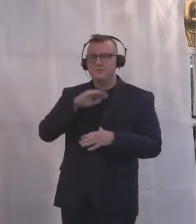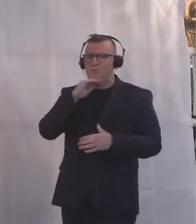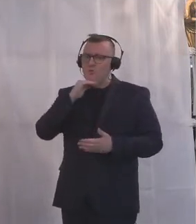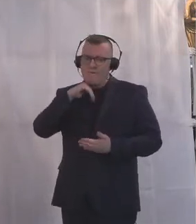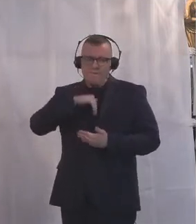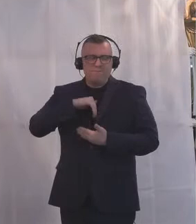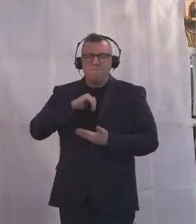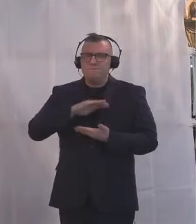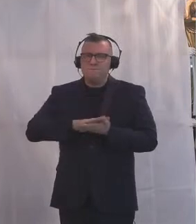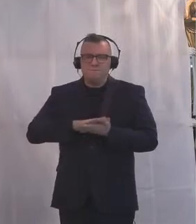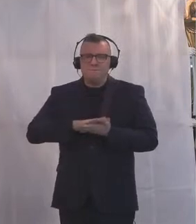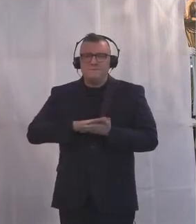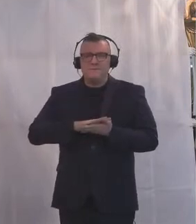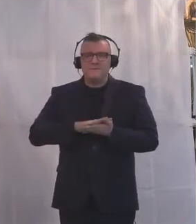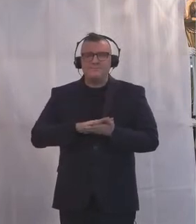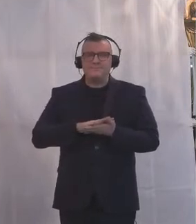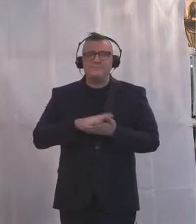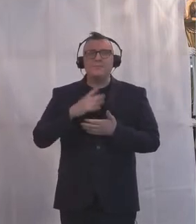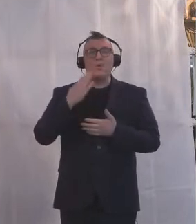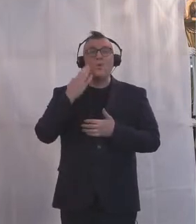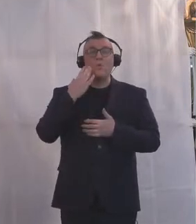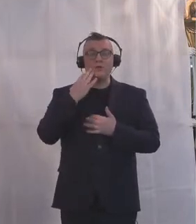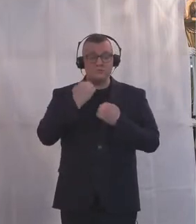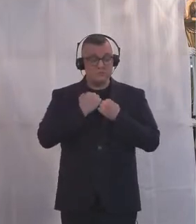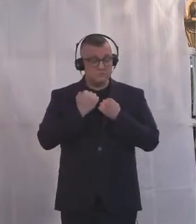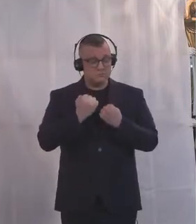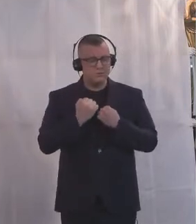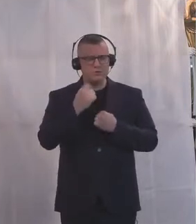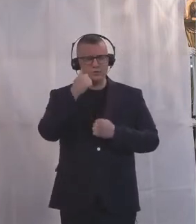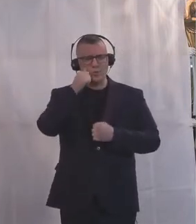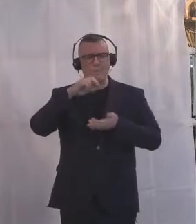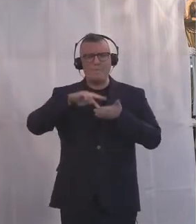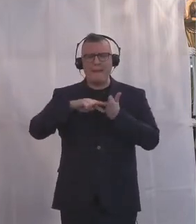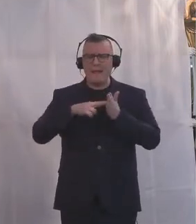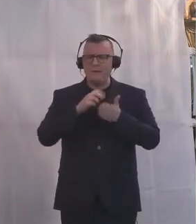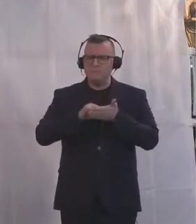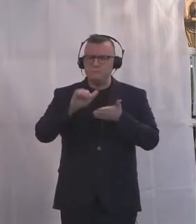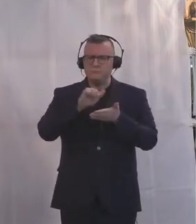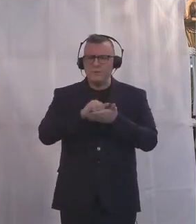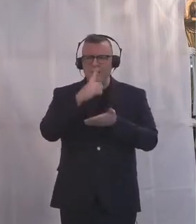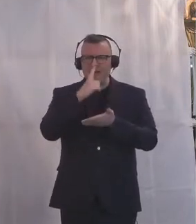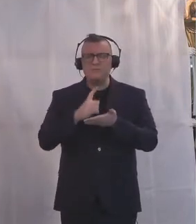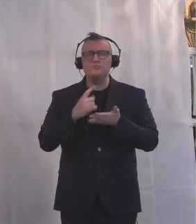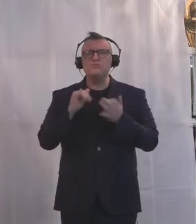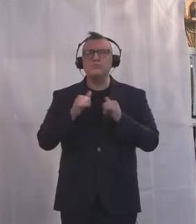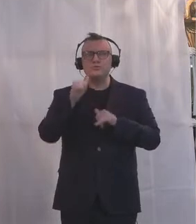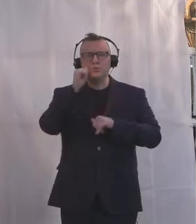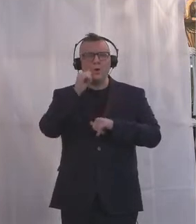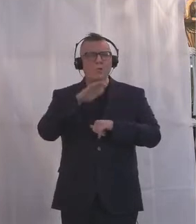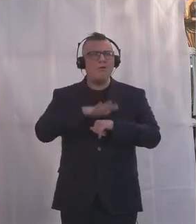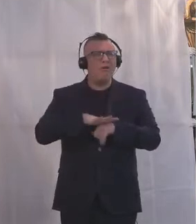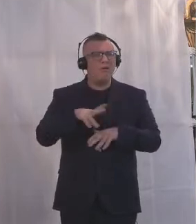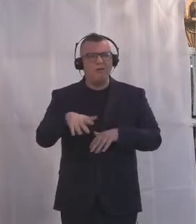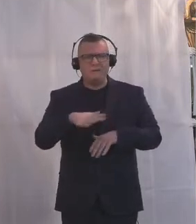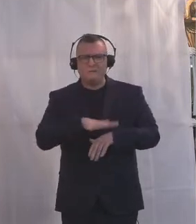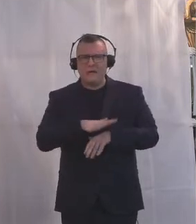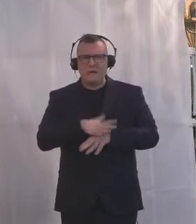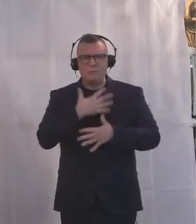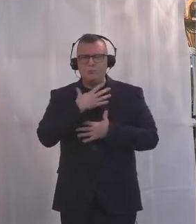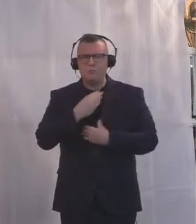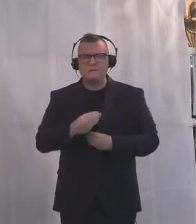know you're on a unique journey and you're able to plan for it, you realize just how much of a waste of time it is to compare yourself to